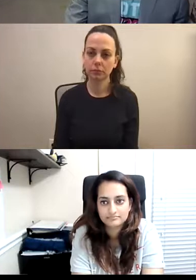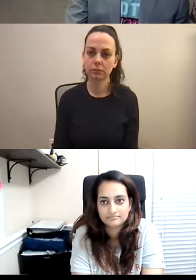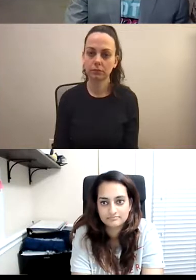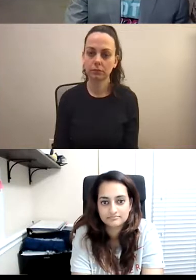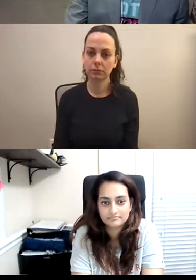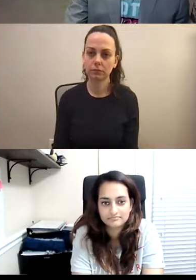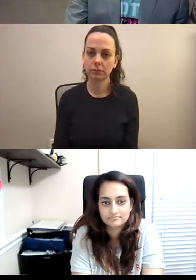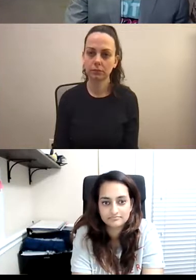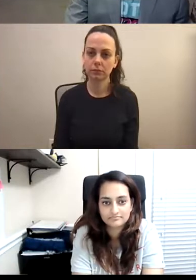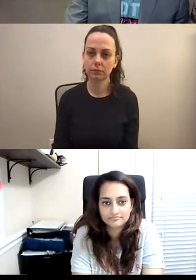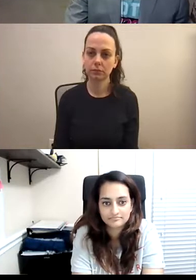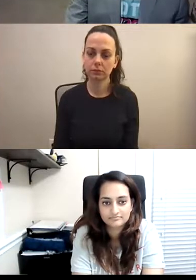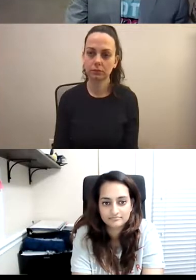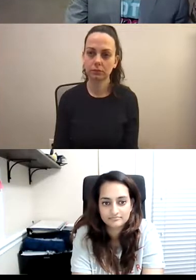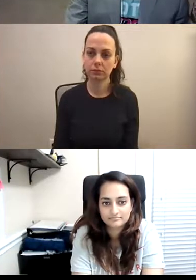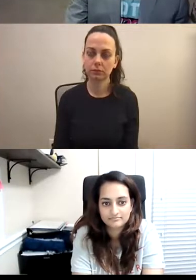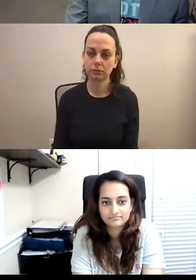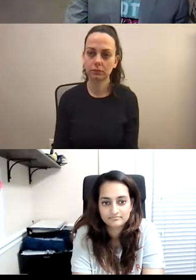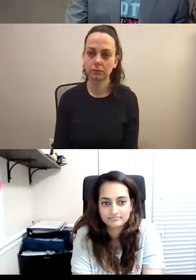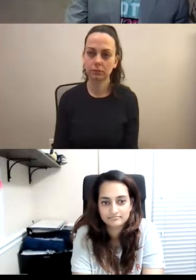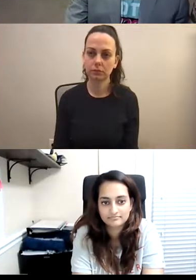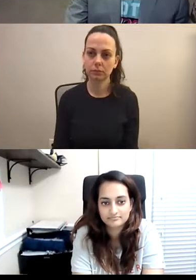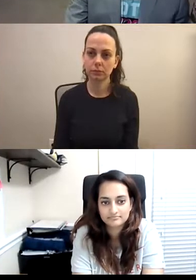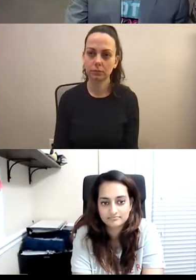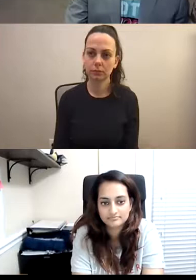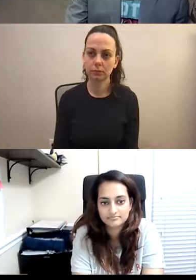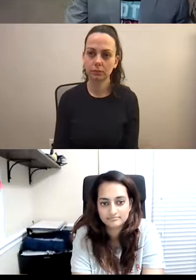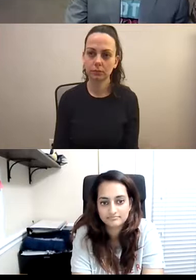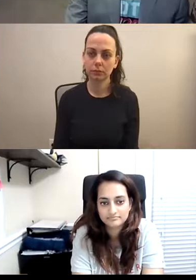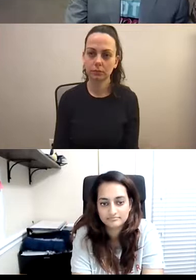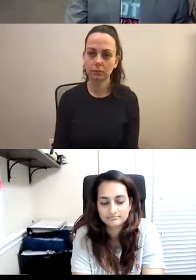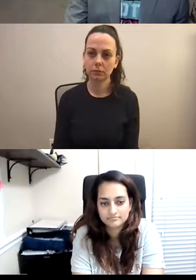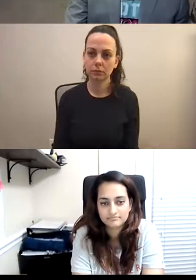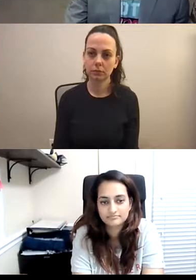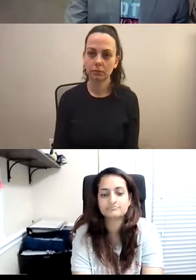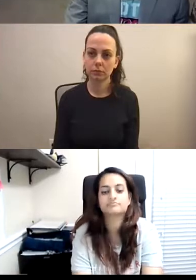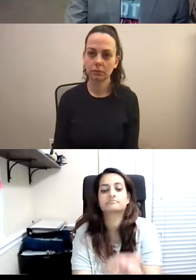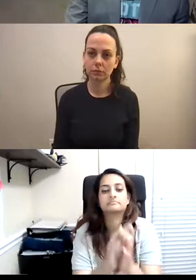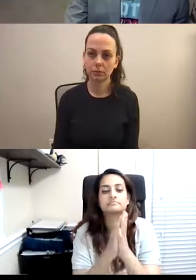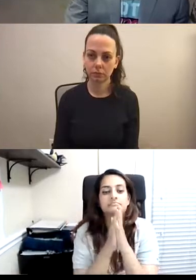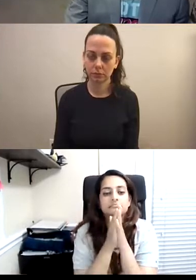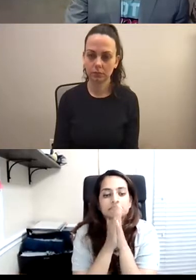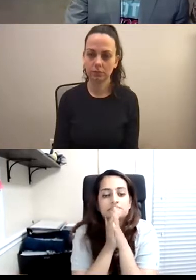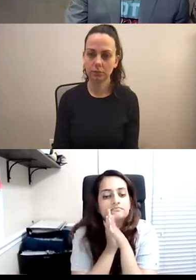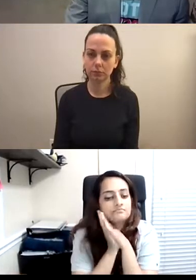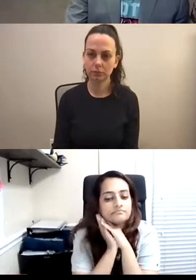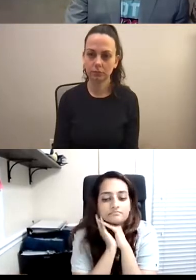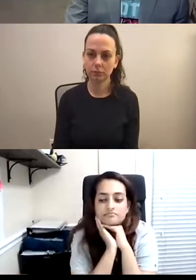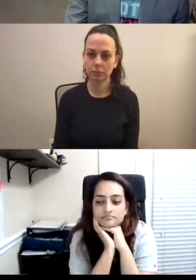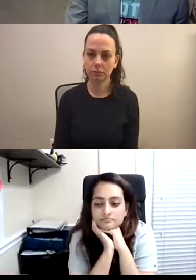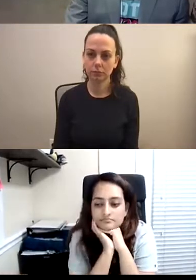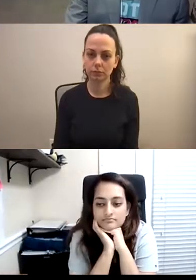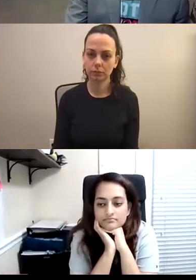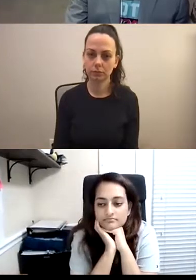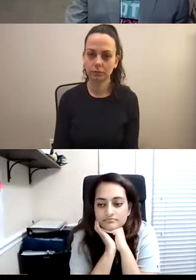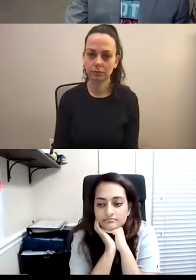being able to say to my sex worker, like, this is what I need, this is what I require from you. And maybe it's different because we have a